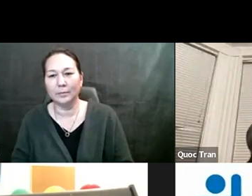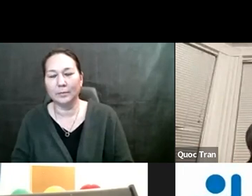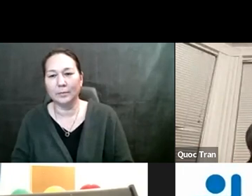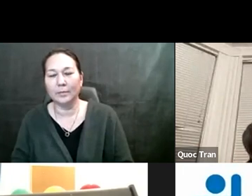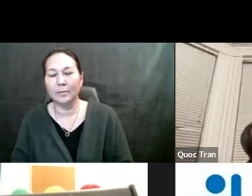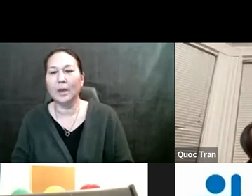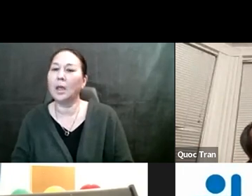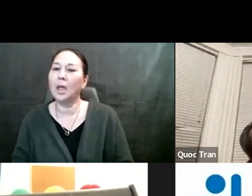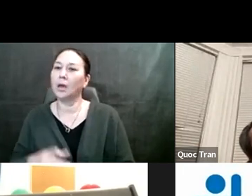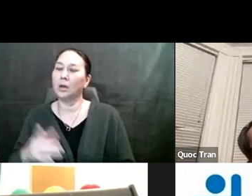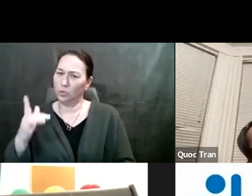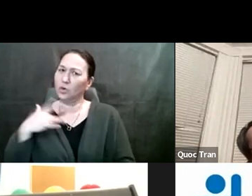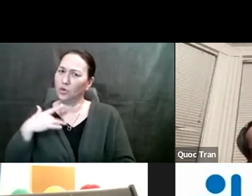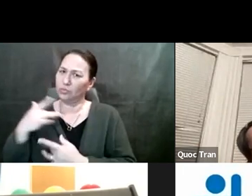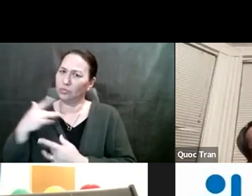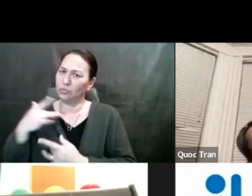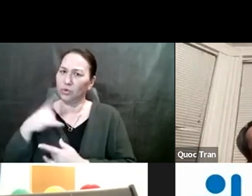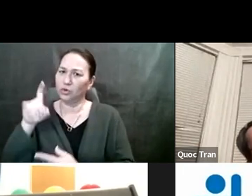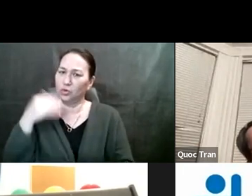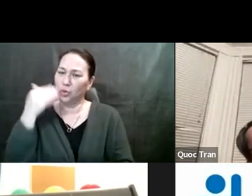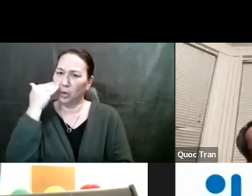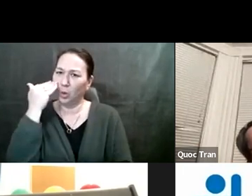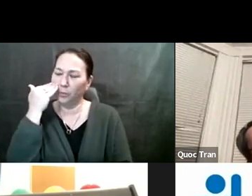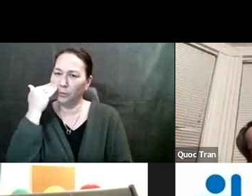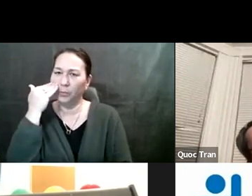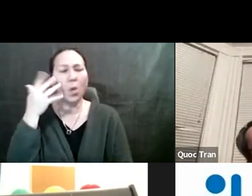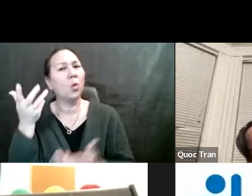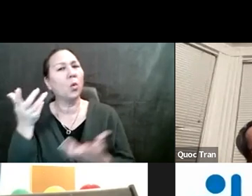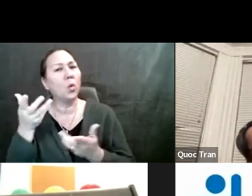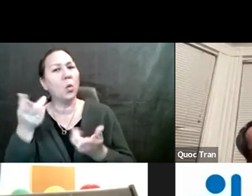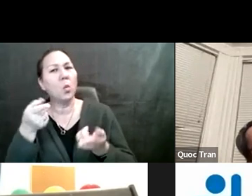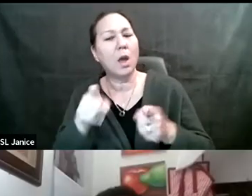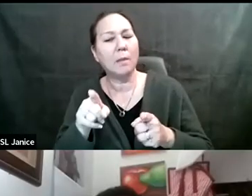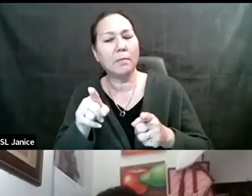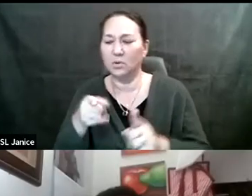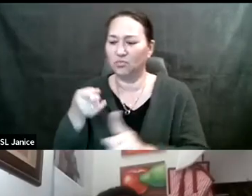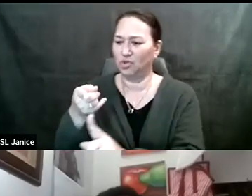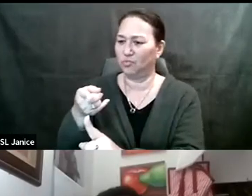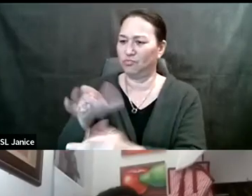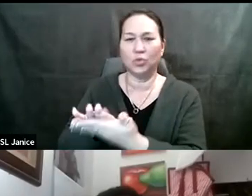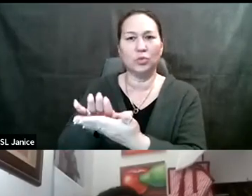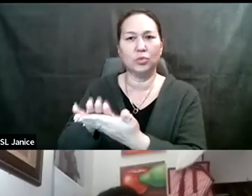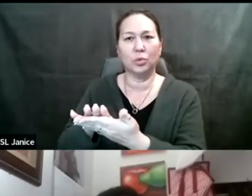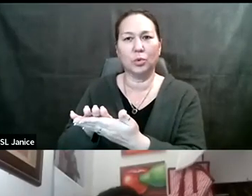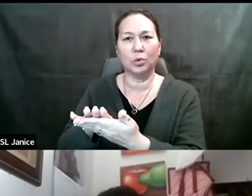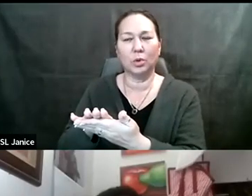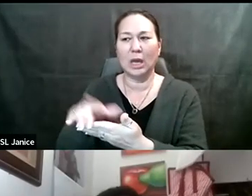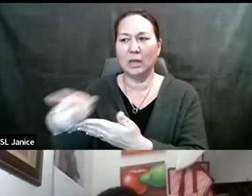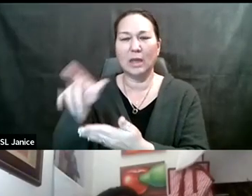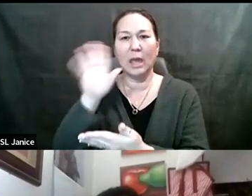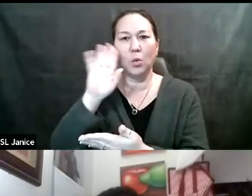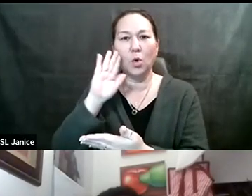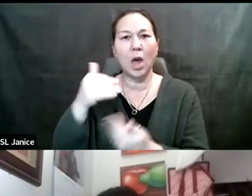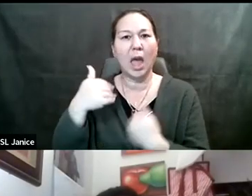there are concerns to know what's gonna happen to those schools that will have inclusion